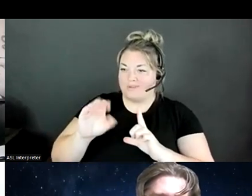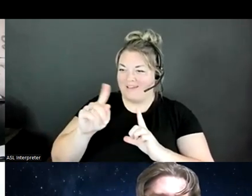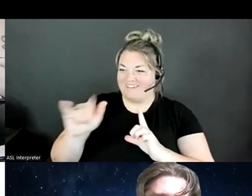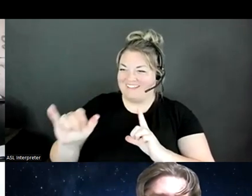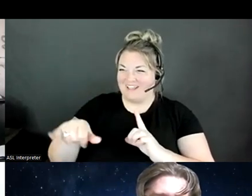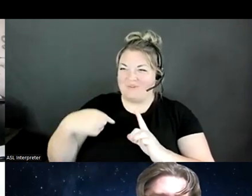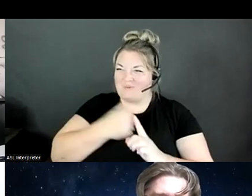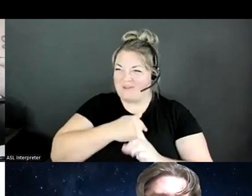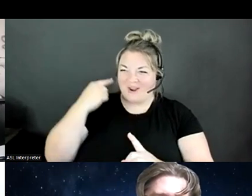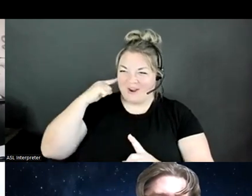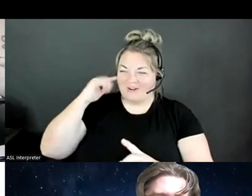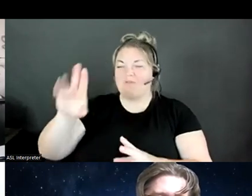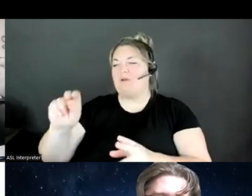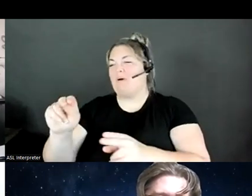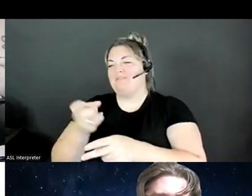just kidding.